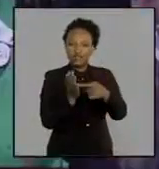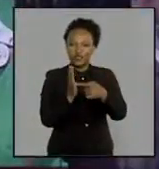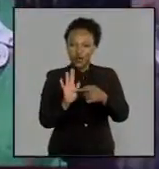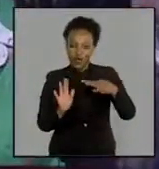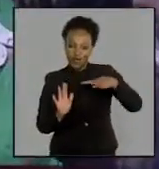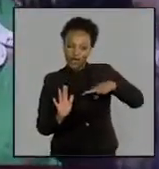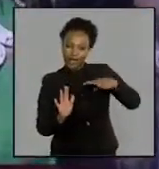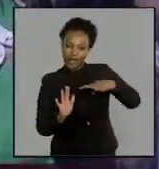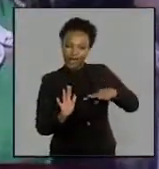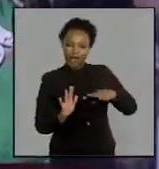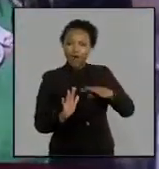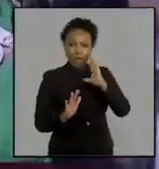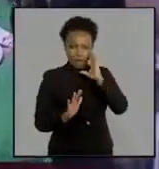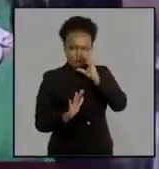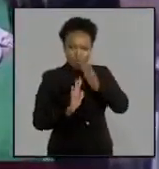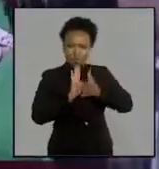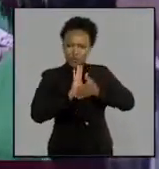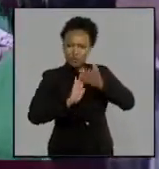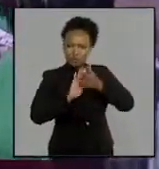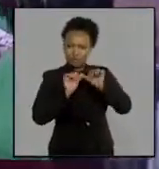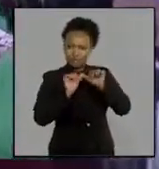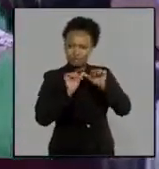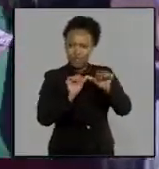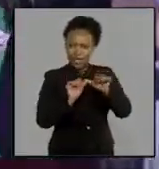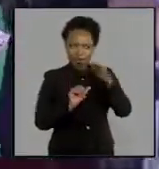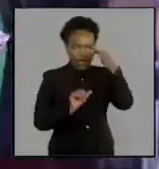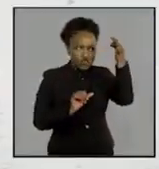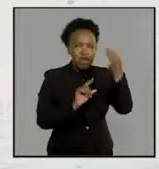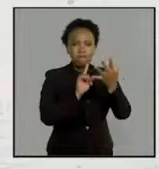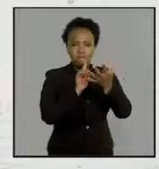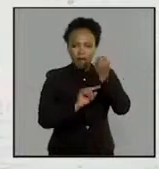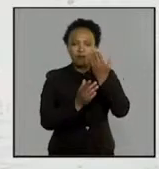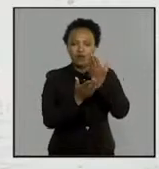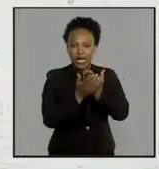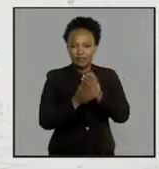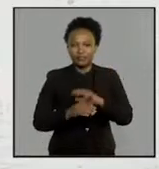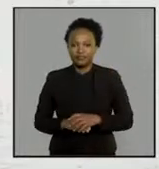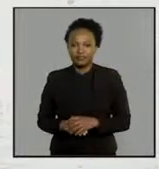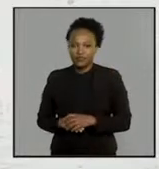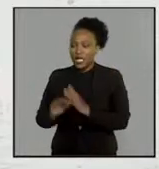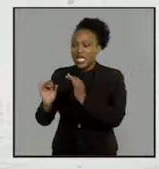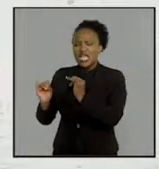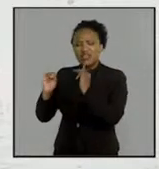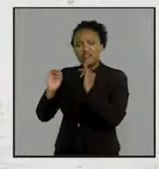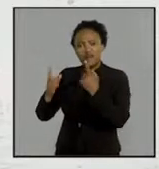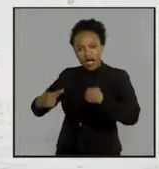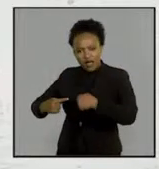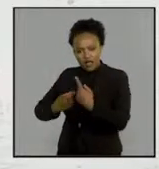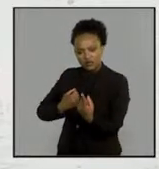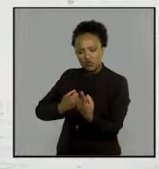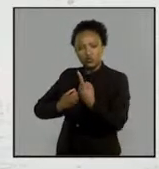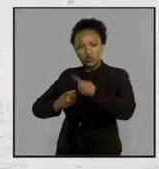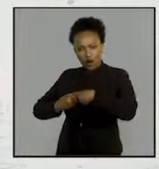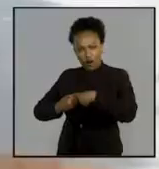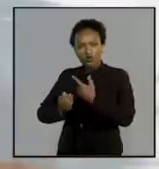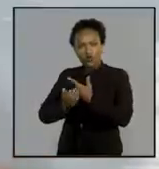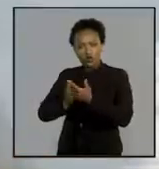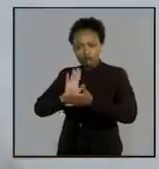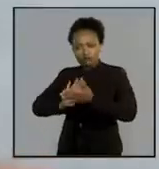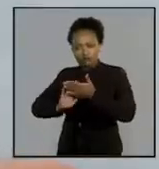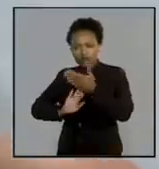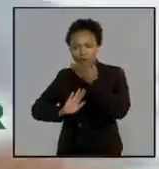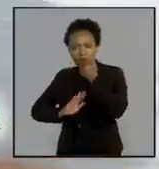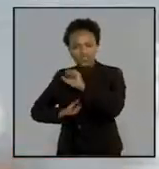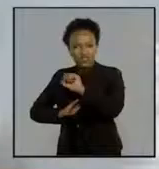is limitless and dreams can be bigger than infinity. Invite us to the table so that we can work together to create a better South Africa